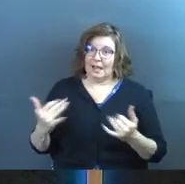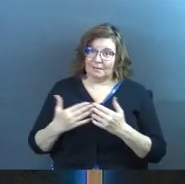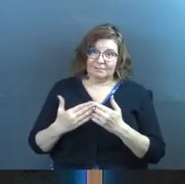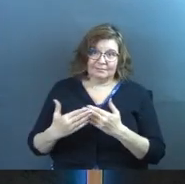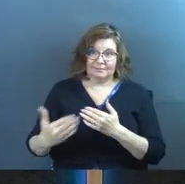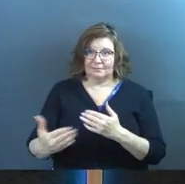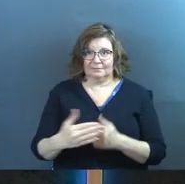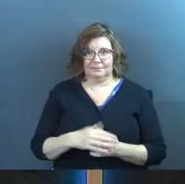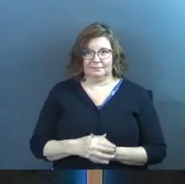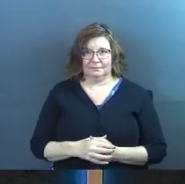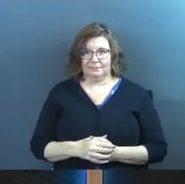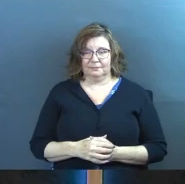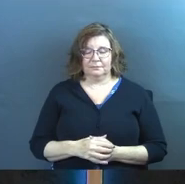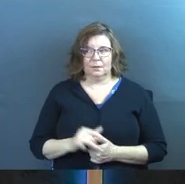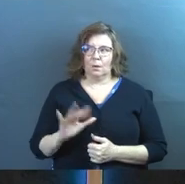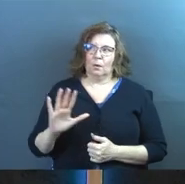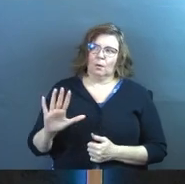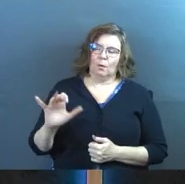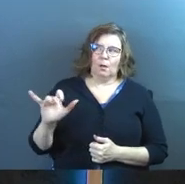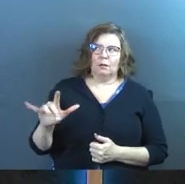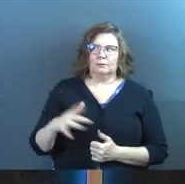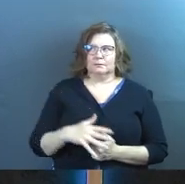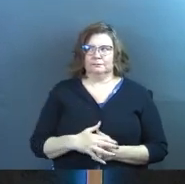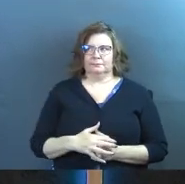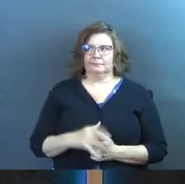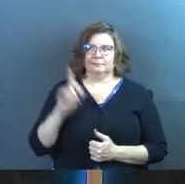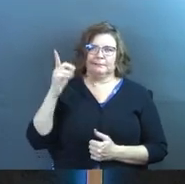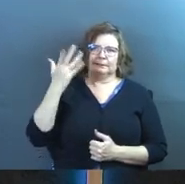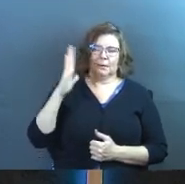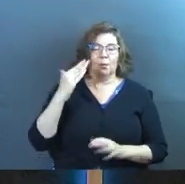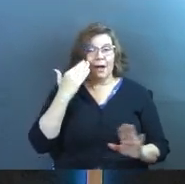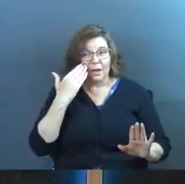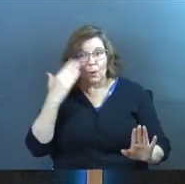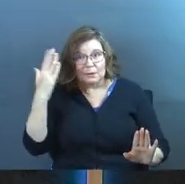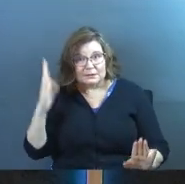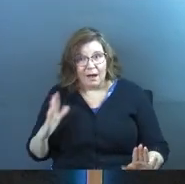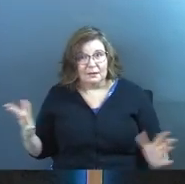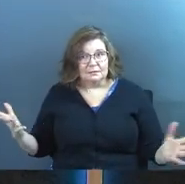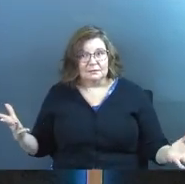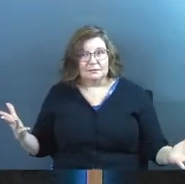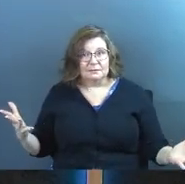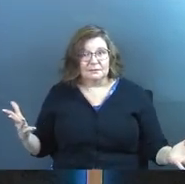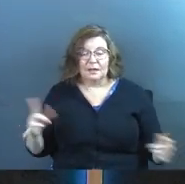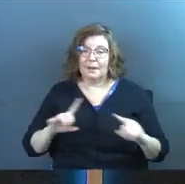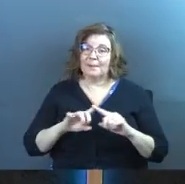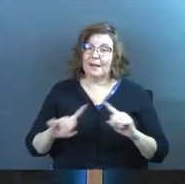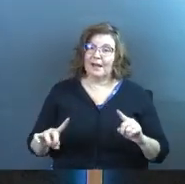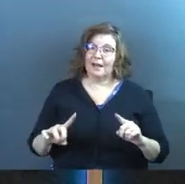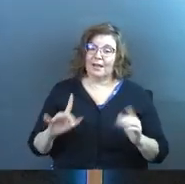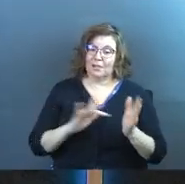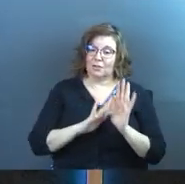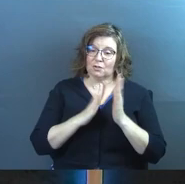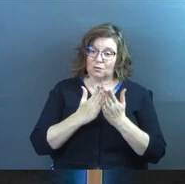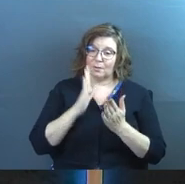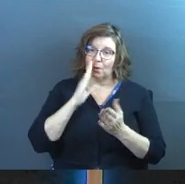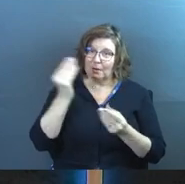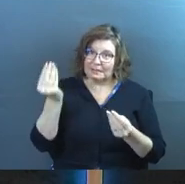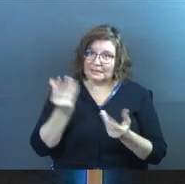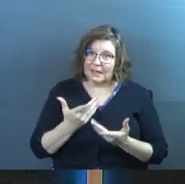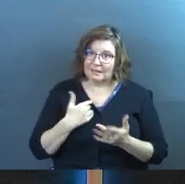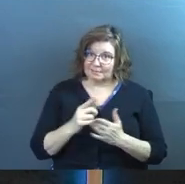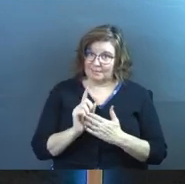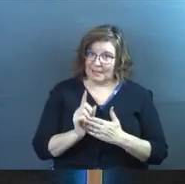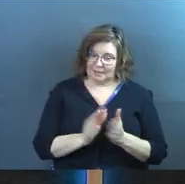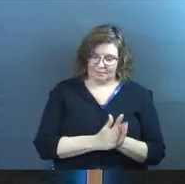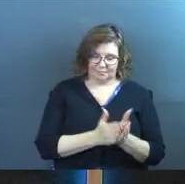now? And you're like, well, he's God. I know he's God. But the scripture is going to tell us in